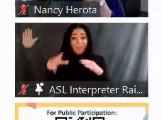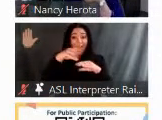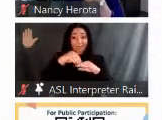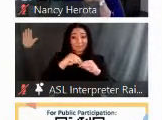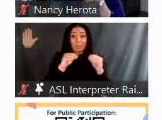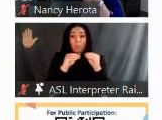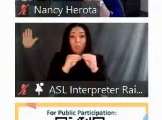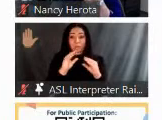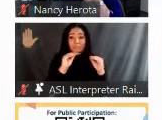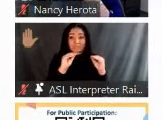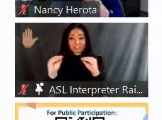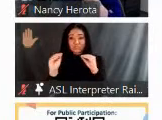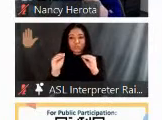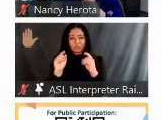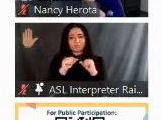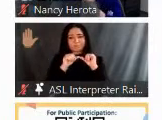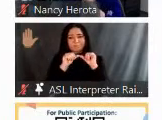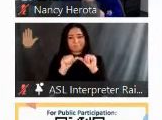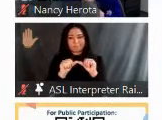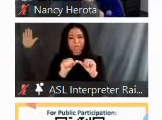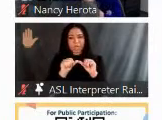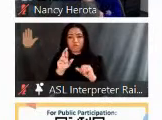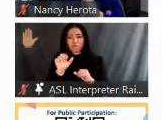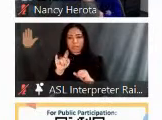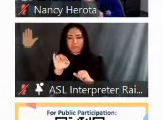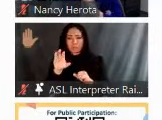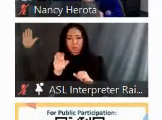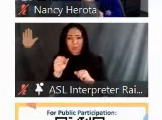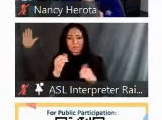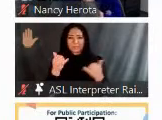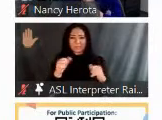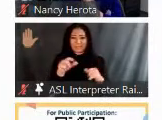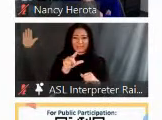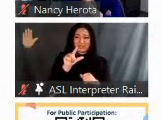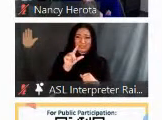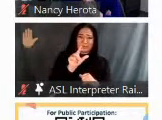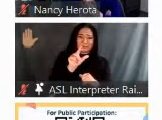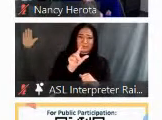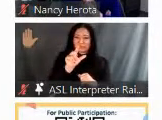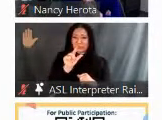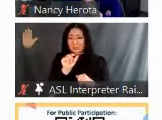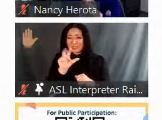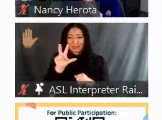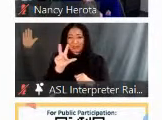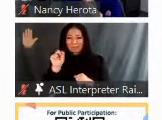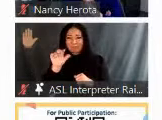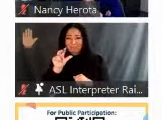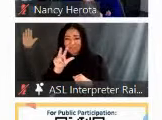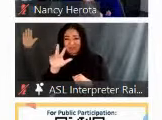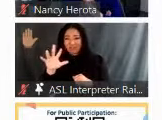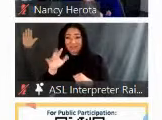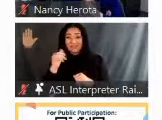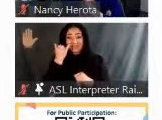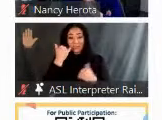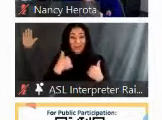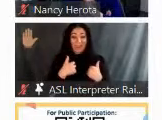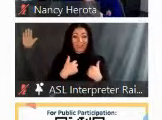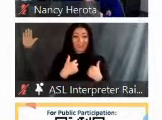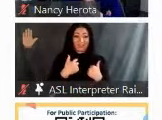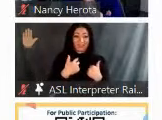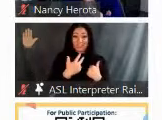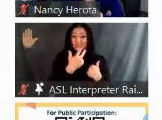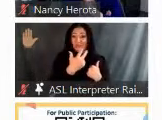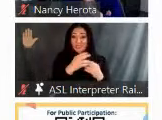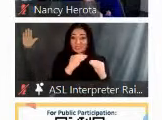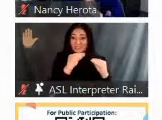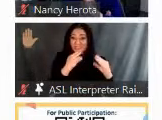ratio, still having 25, 30 preschoolers in a classroom, even if you have 3 or 4 teachers, that's still too many